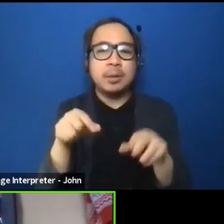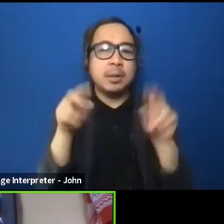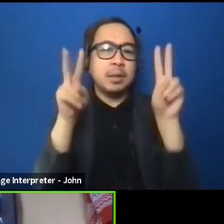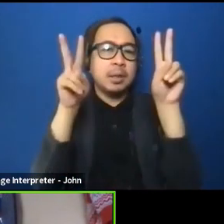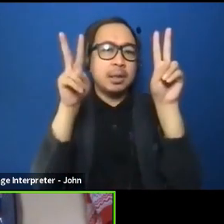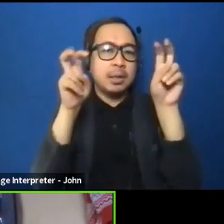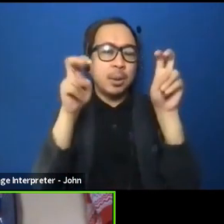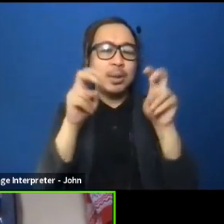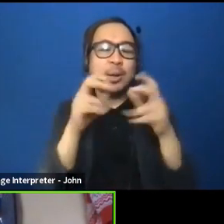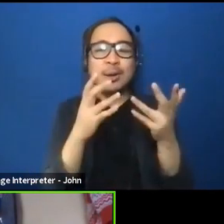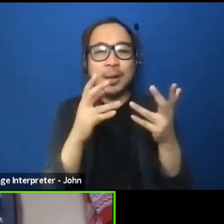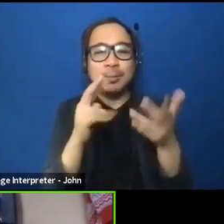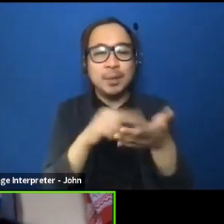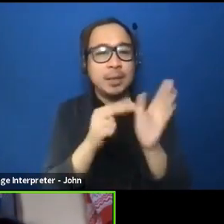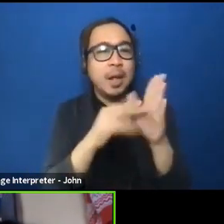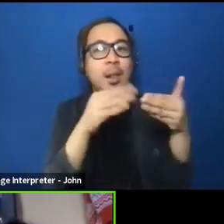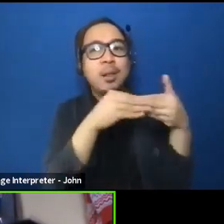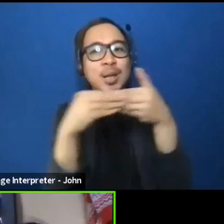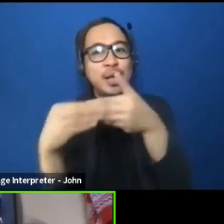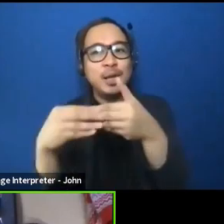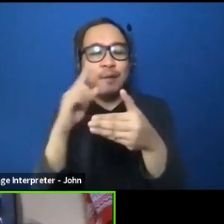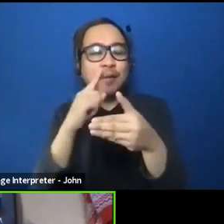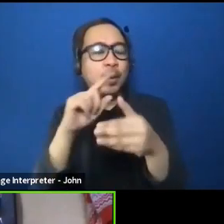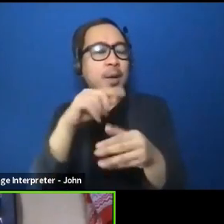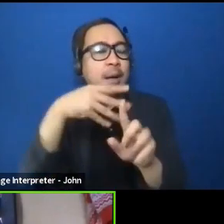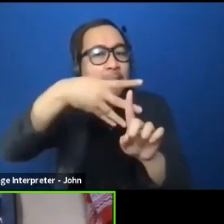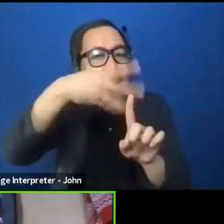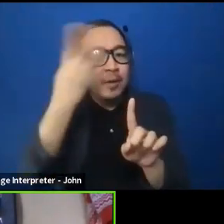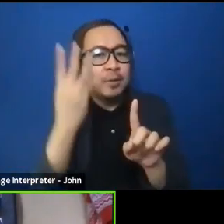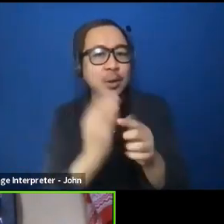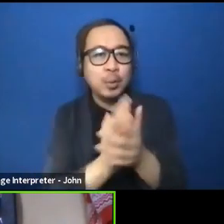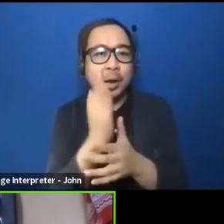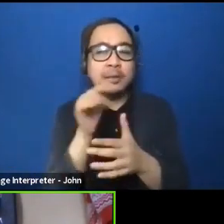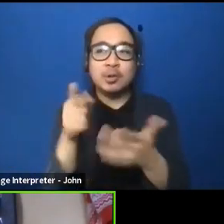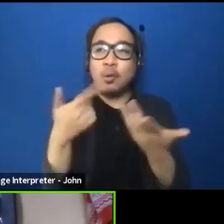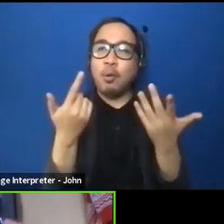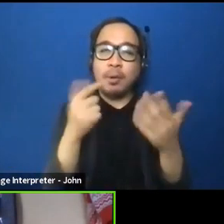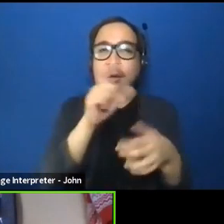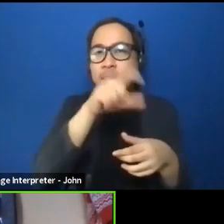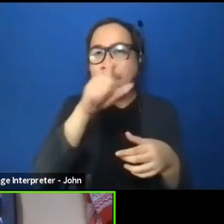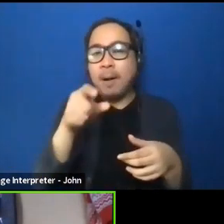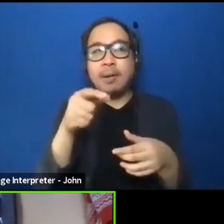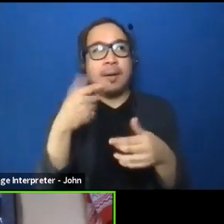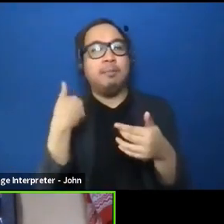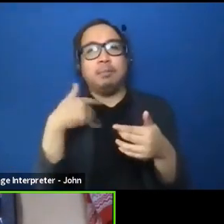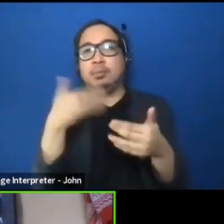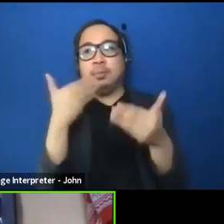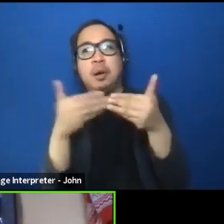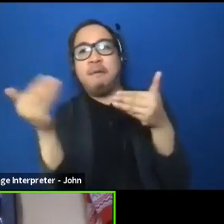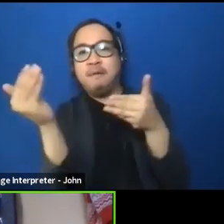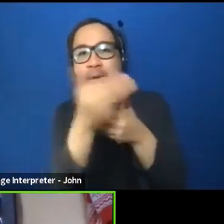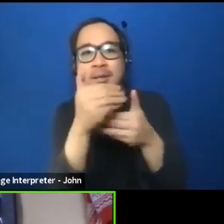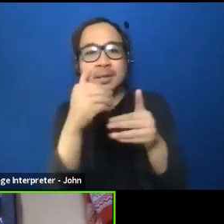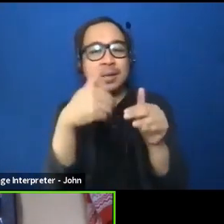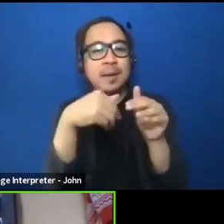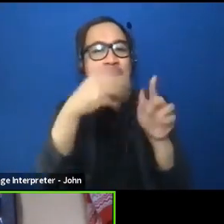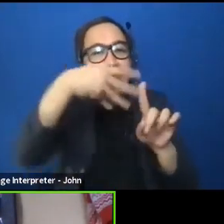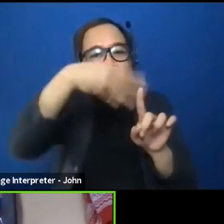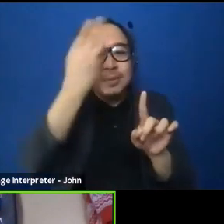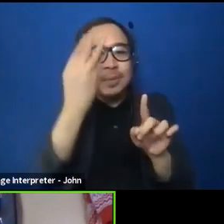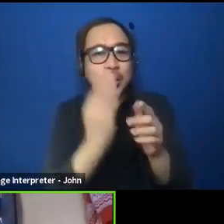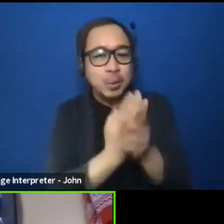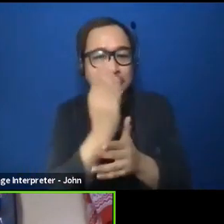LGBT rights, or that Nepal has some of the most progressive laws regarding LGBTI rights. It's also believed that Nepal is